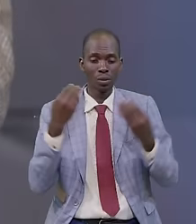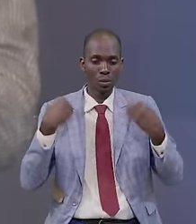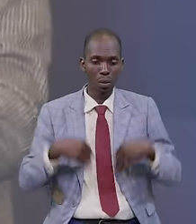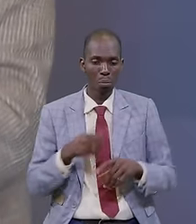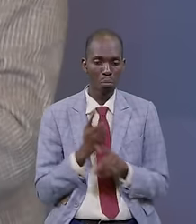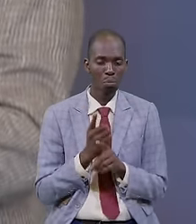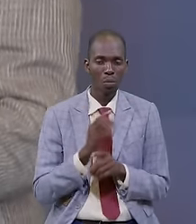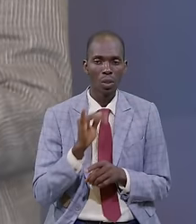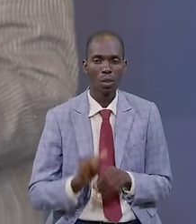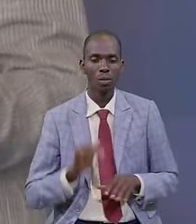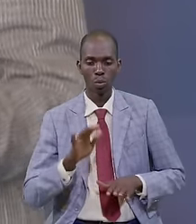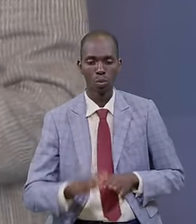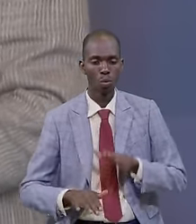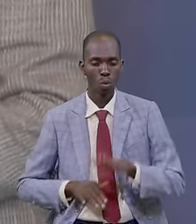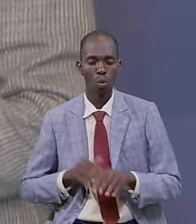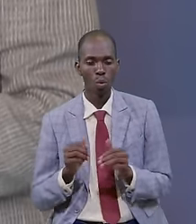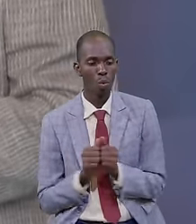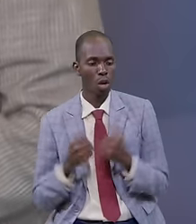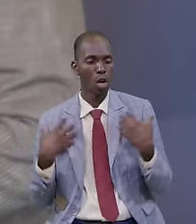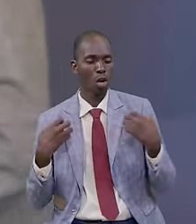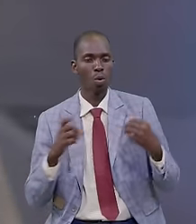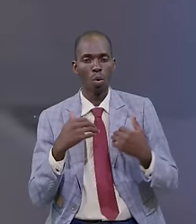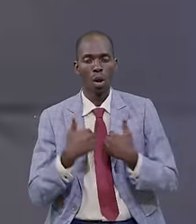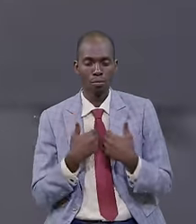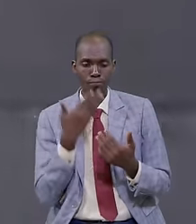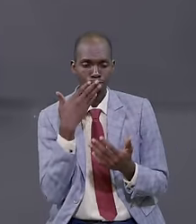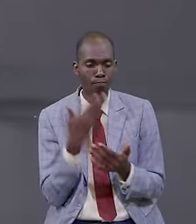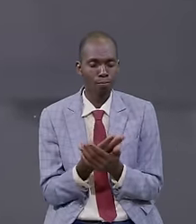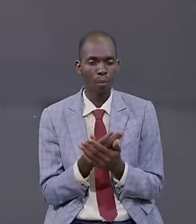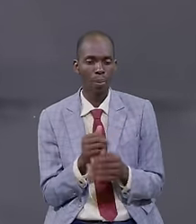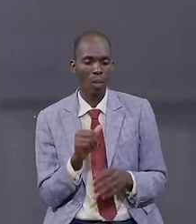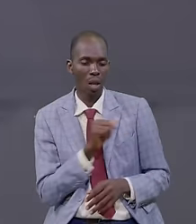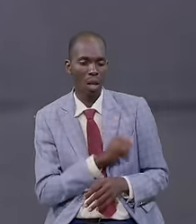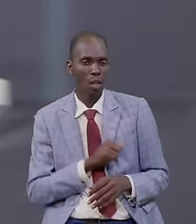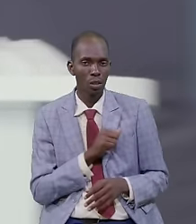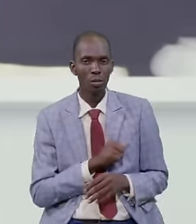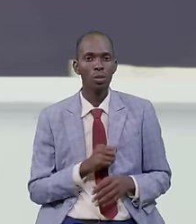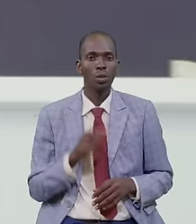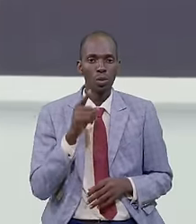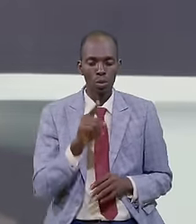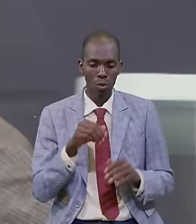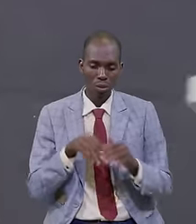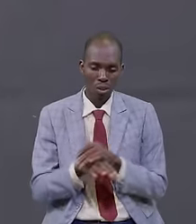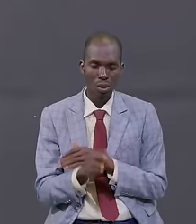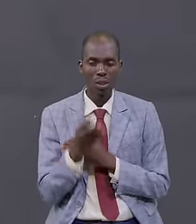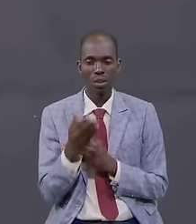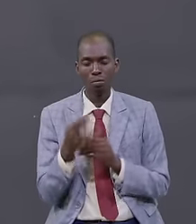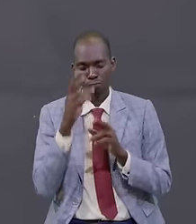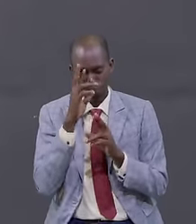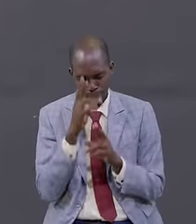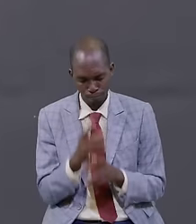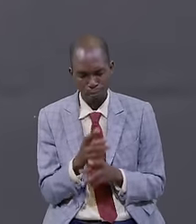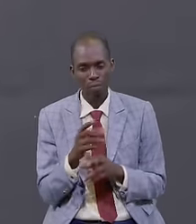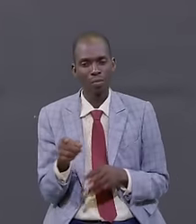in the midst of them, you have a good attitude, you never met them before, you respect them the way they